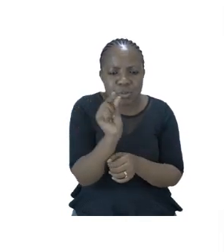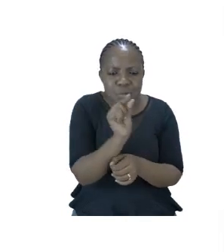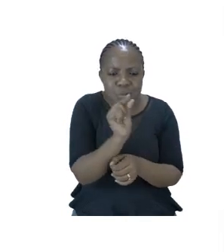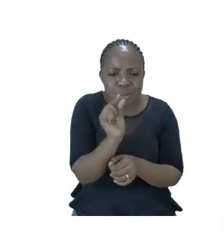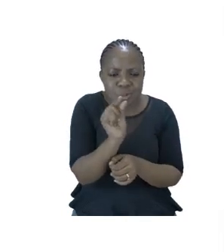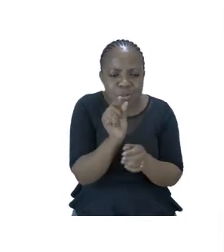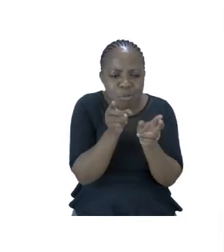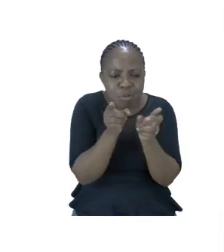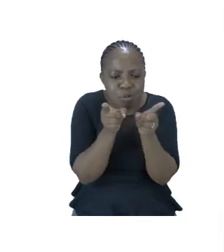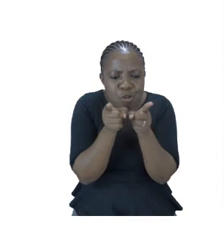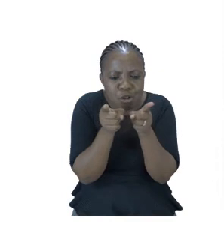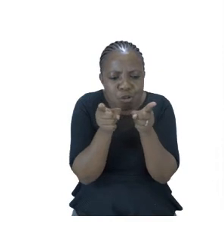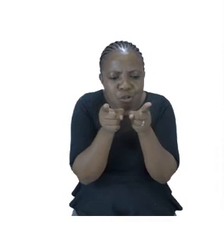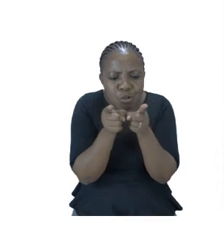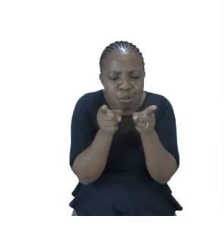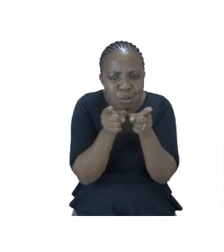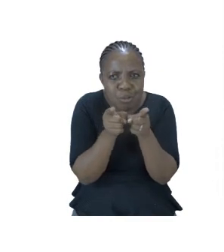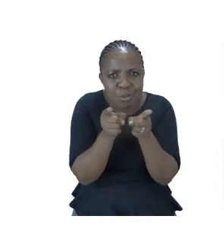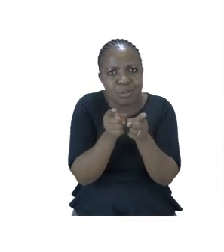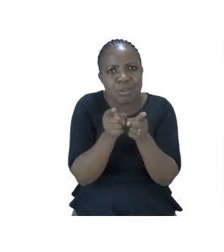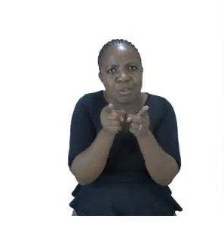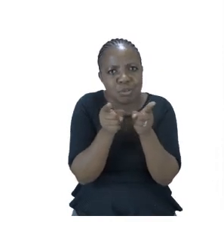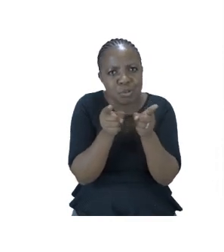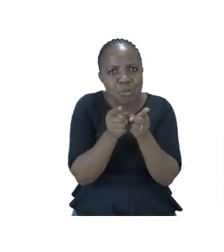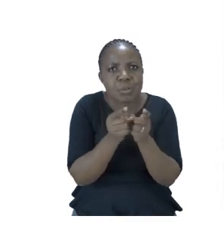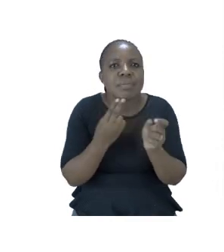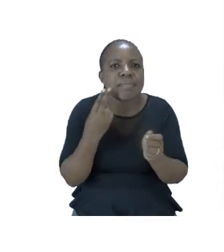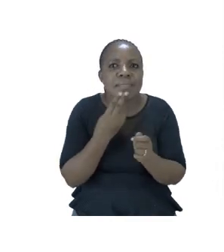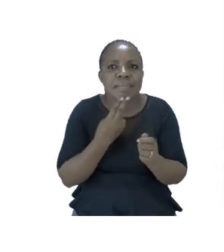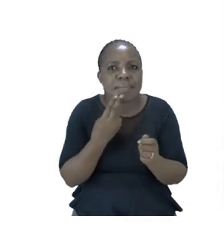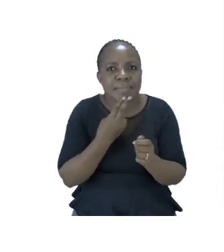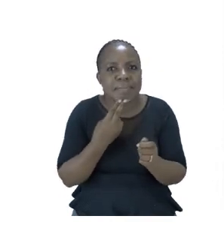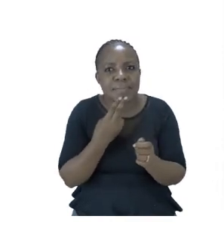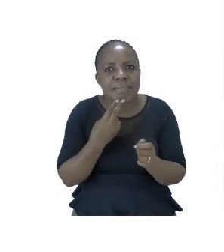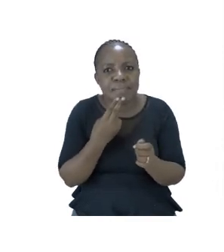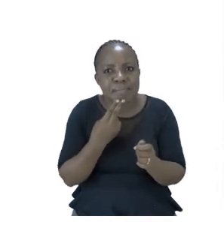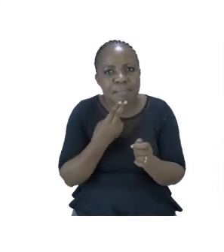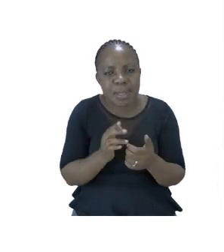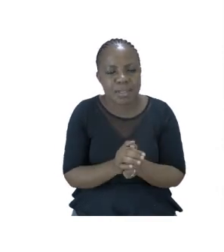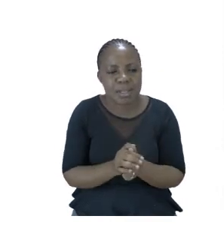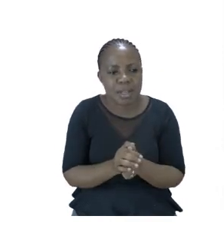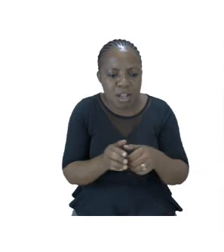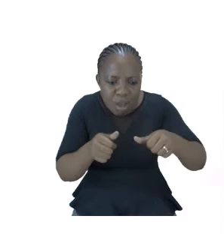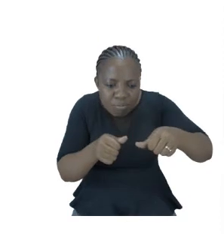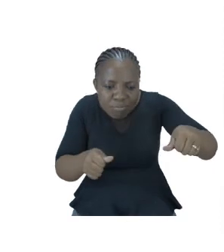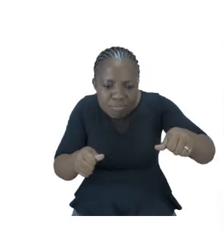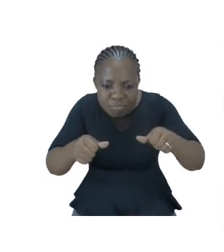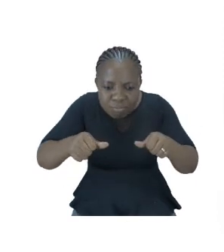Now the ruler helps us to see what size or length is each pencil.